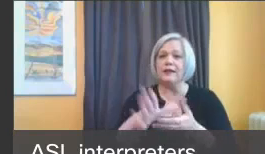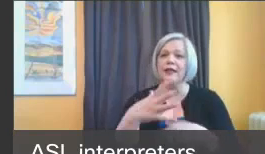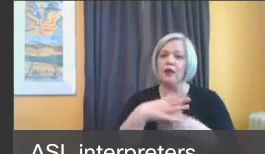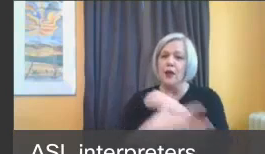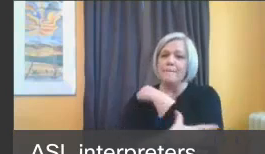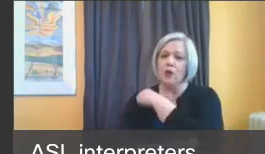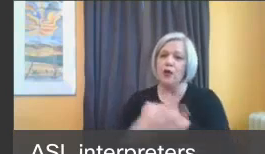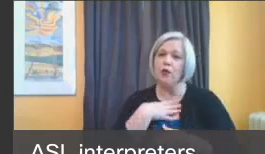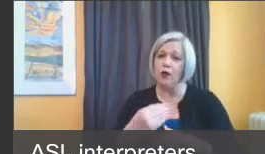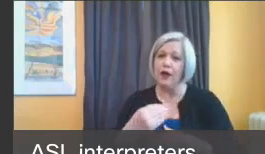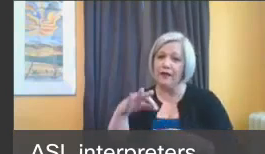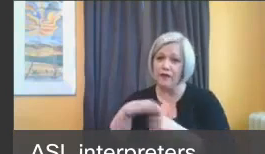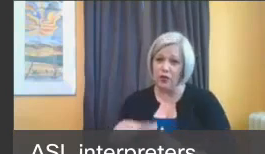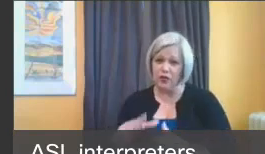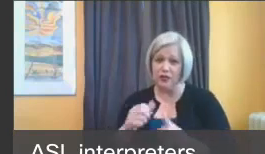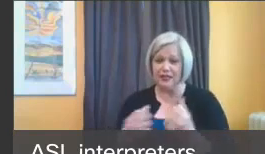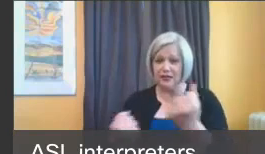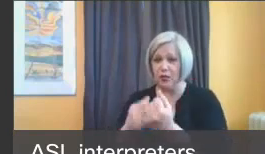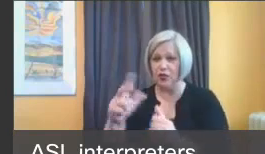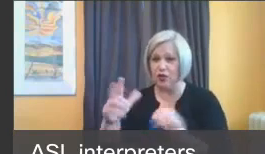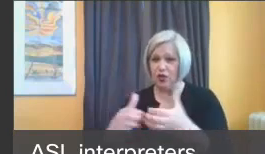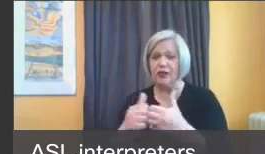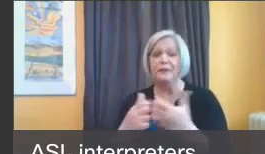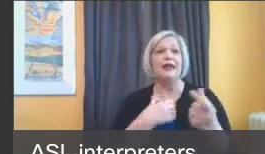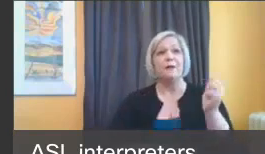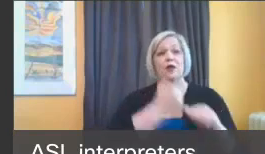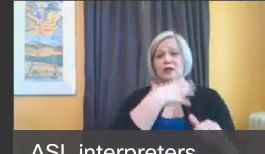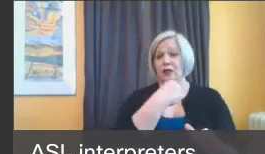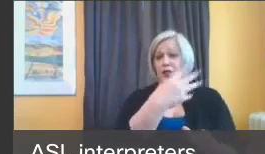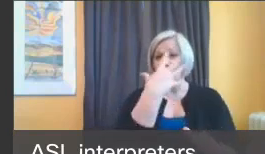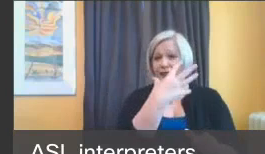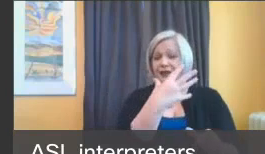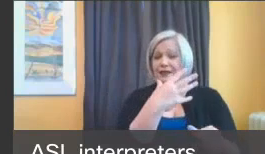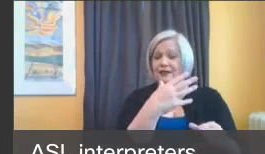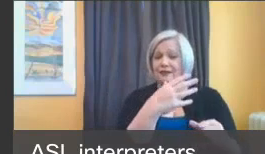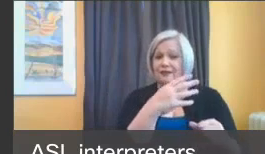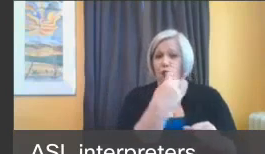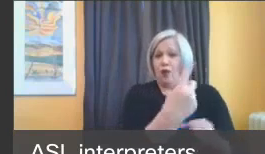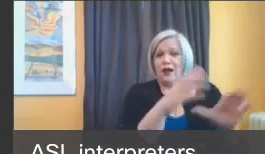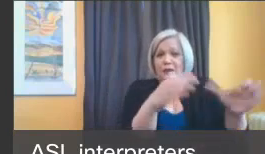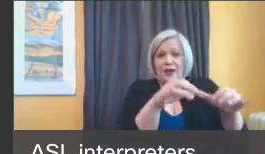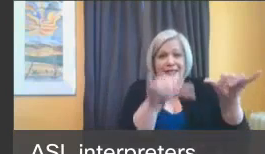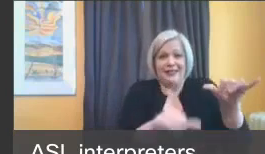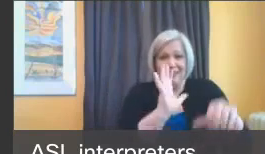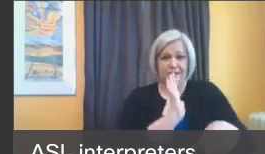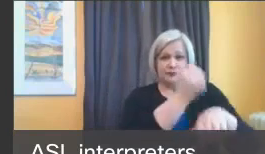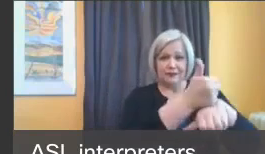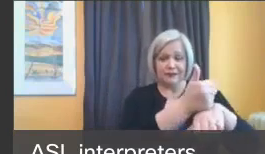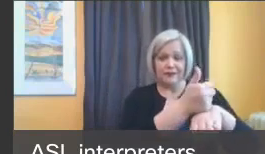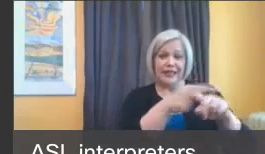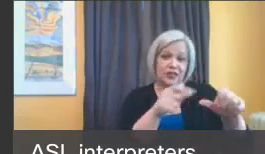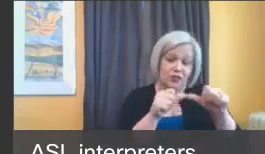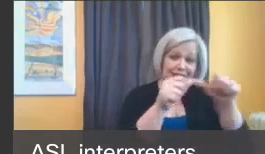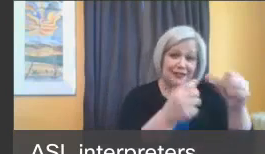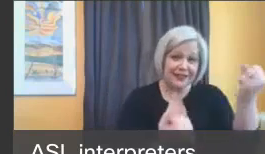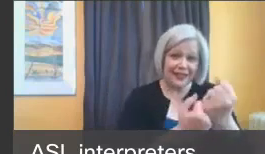third parties, leaving a predominantly white one-party system in place. Second, to maintain this white electorate,